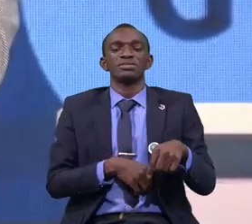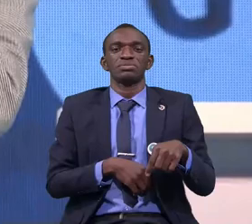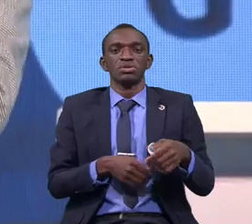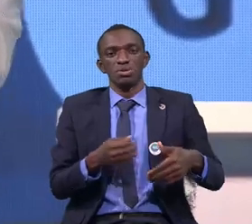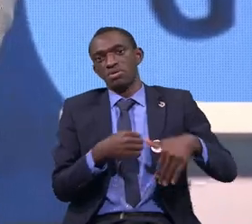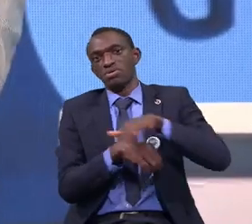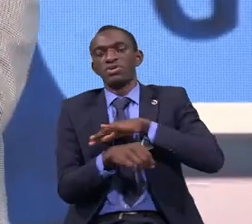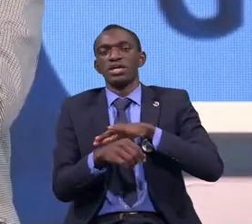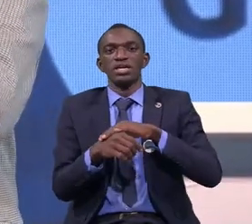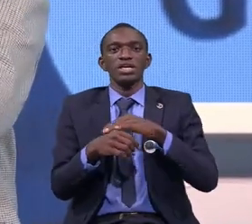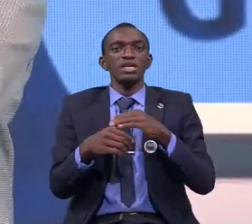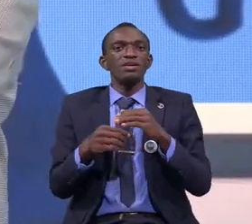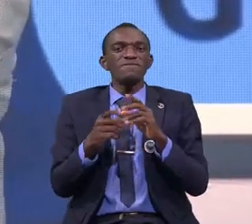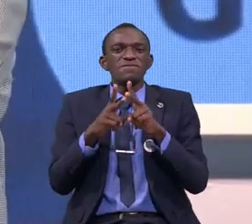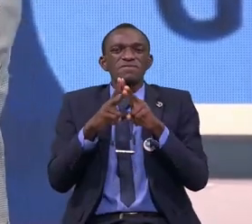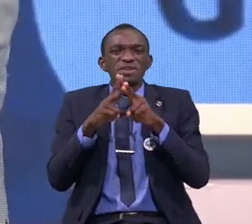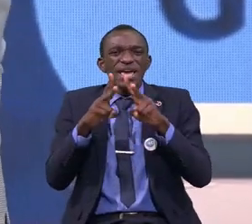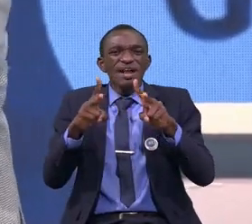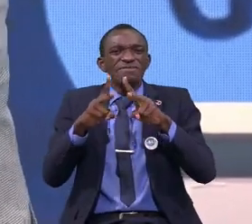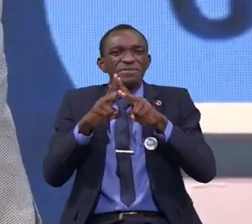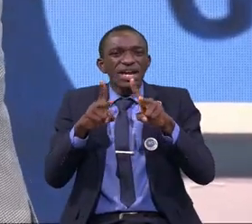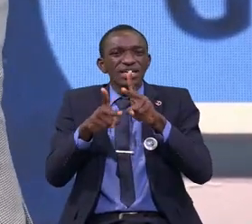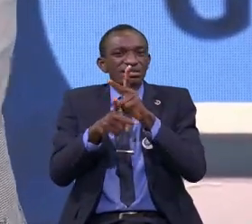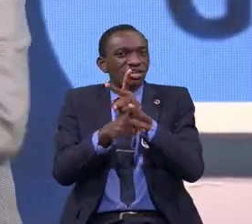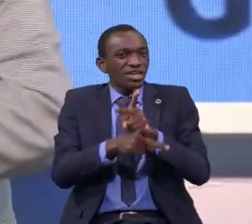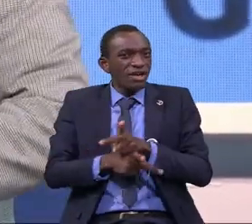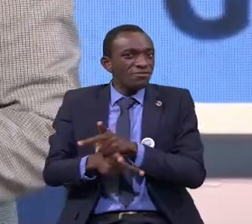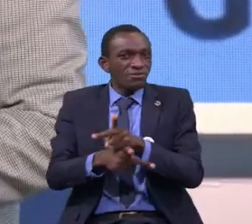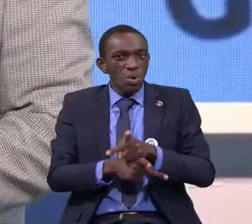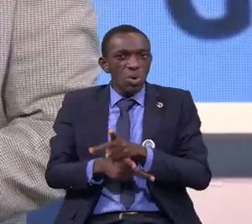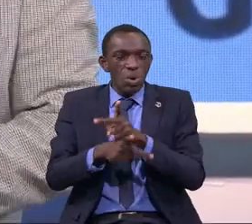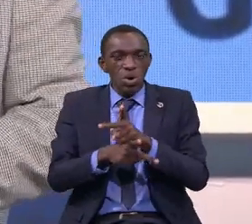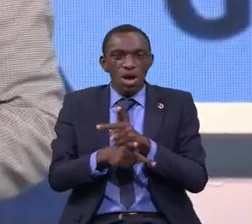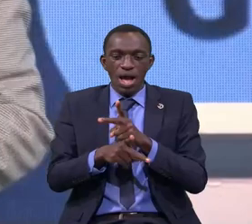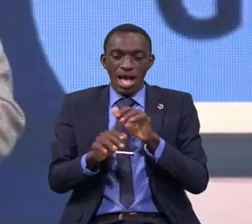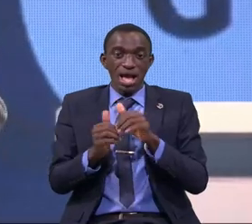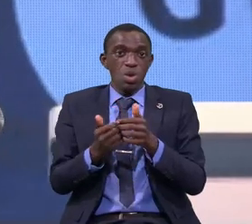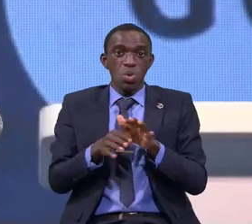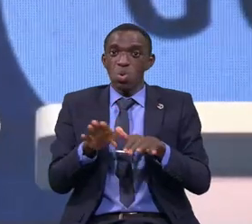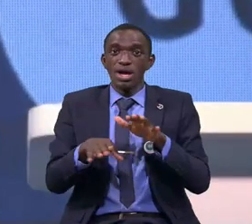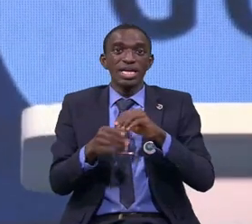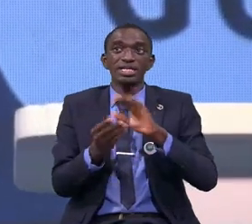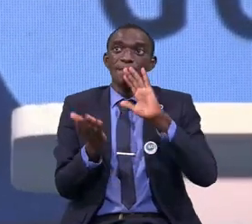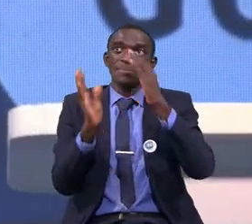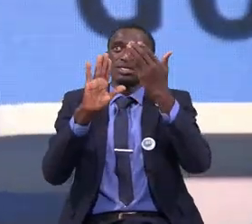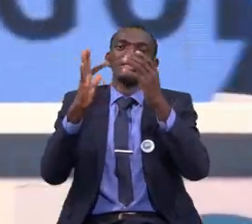They're very careful, meticulous, watchful in the presence of God.